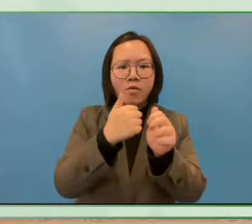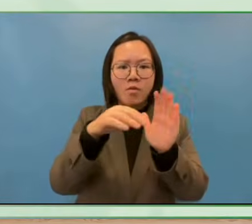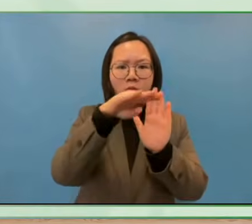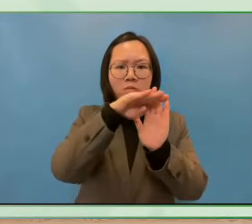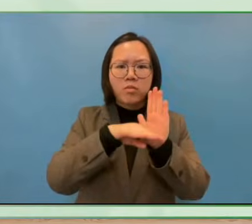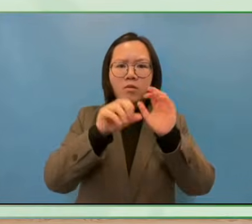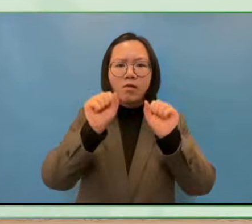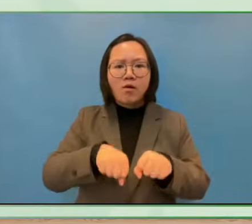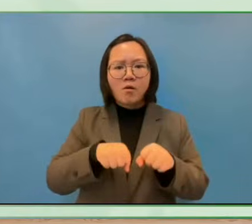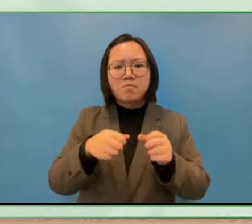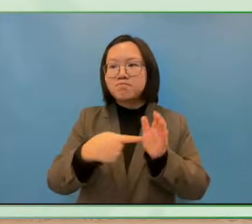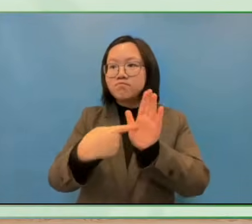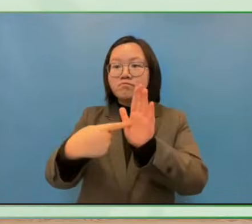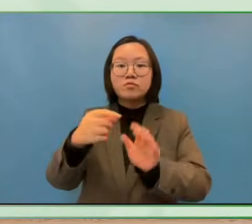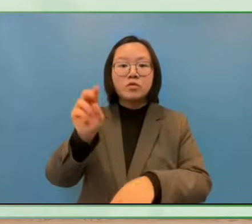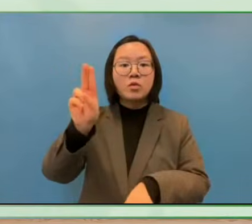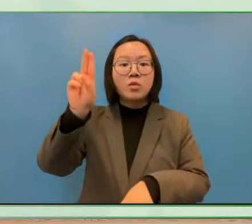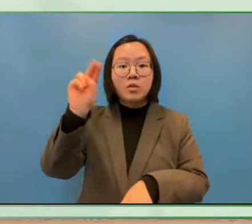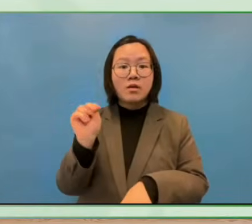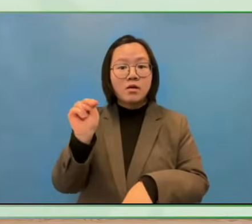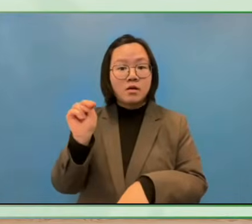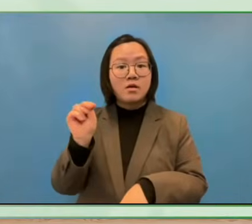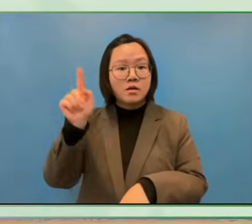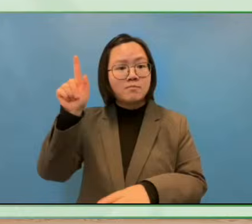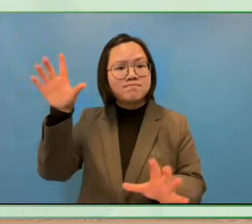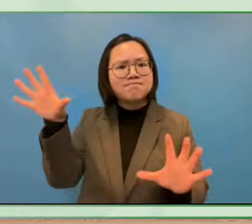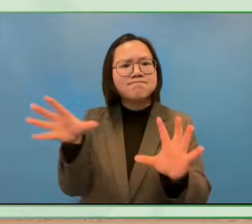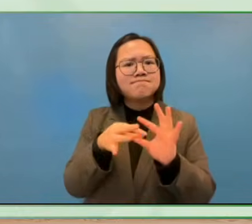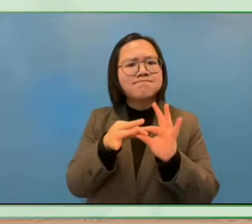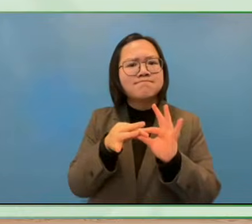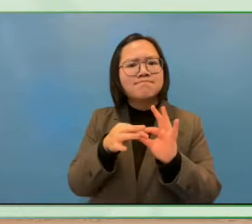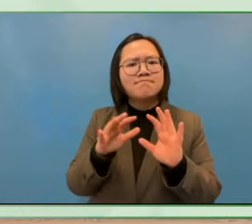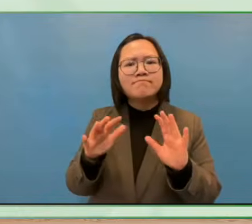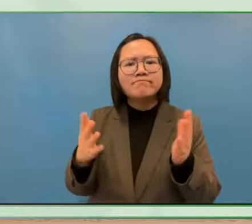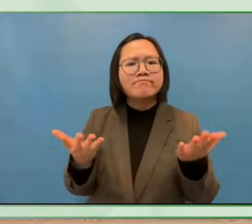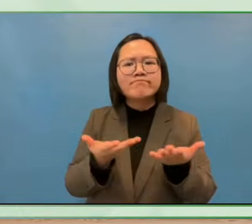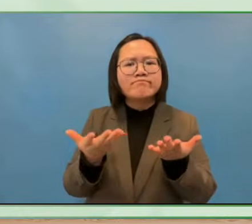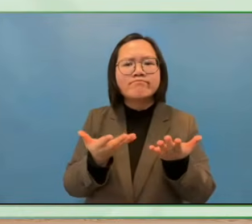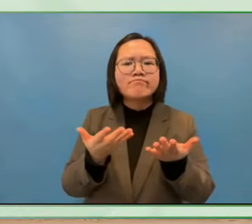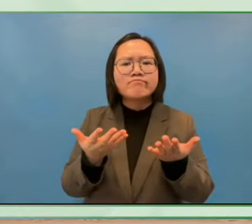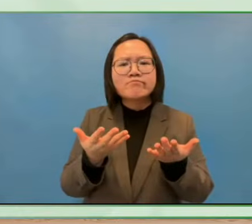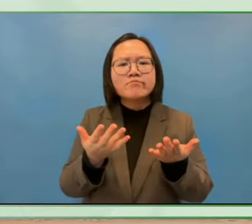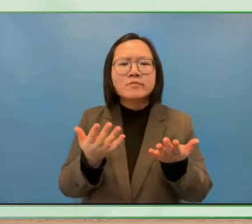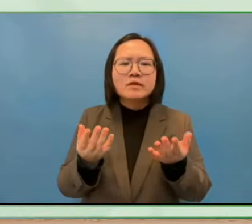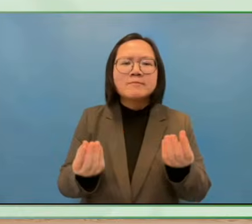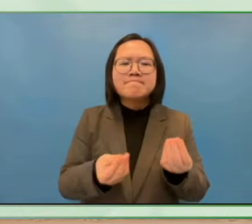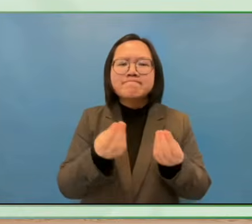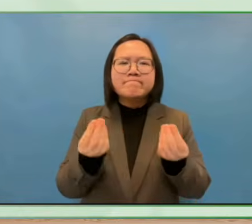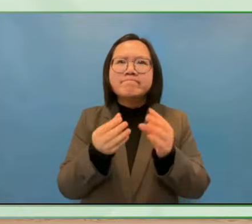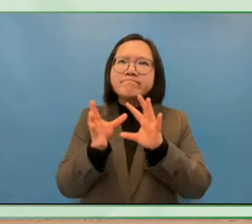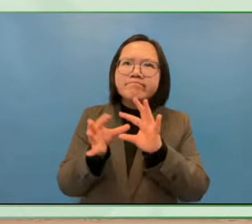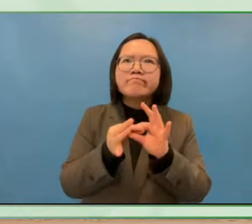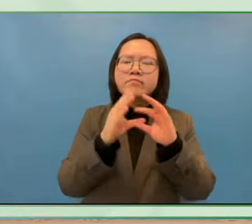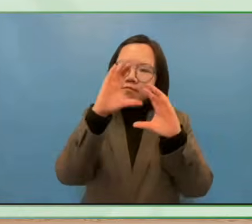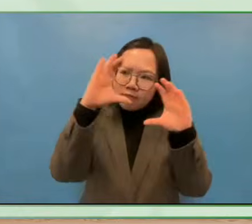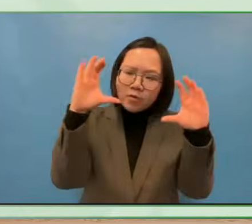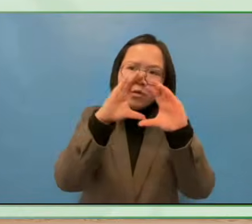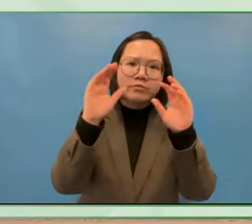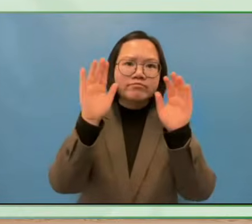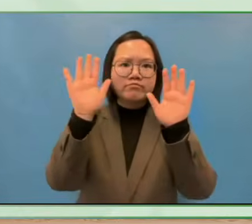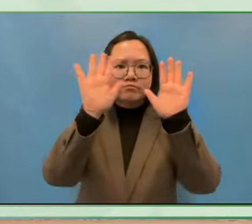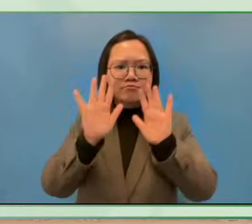climate change response that are inclusive or accessible. Is there anything that our governments or OPDs can build